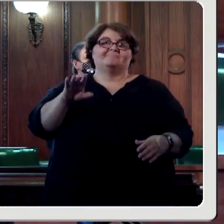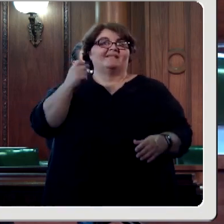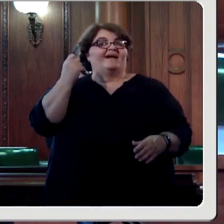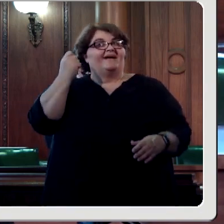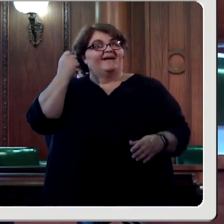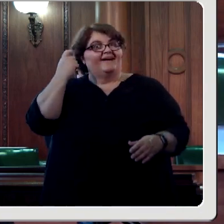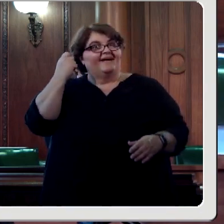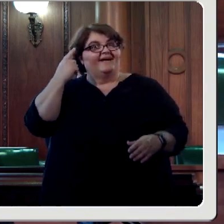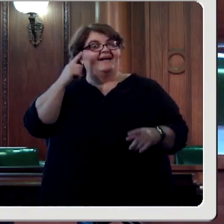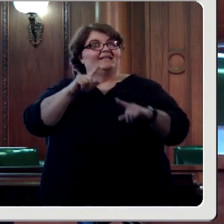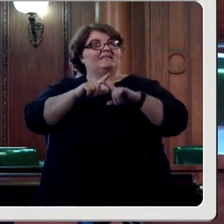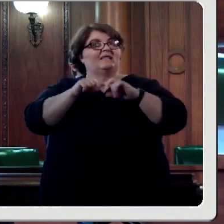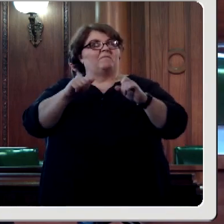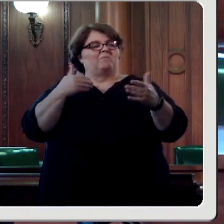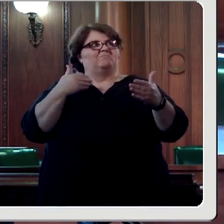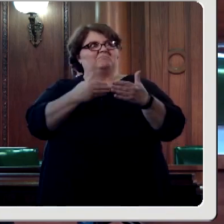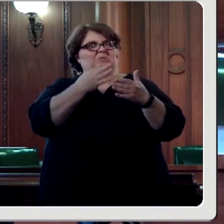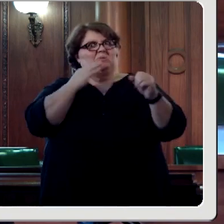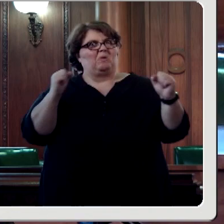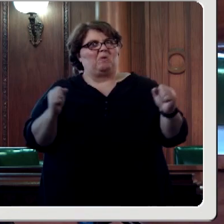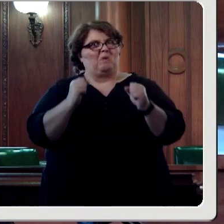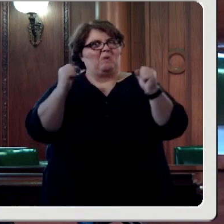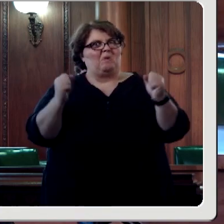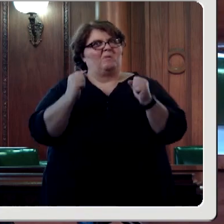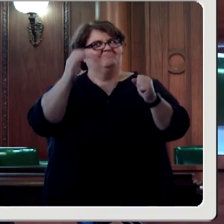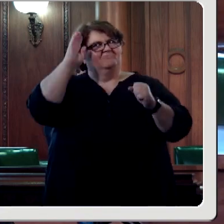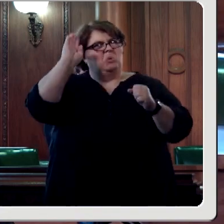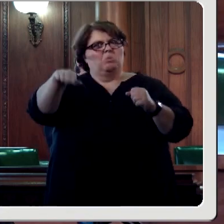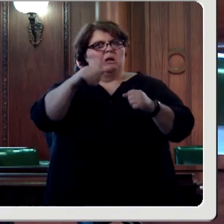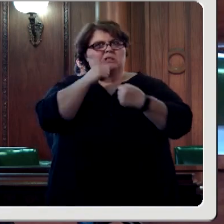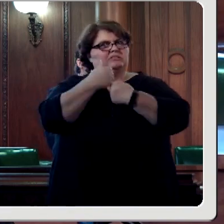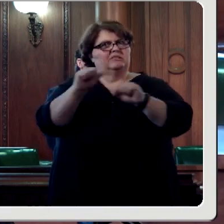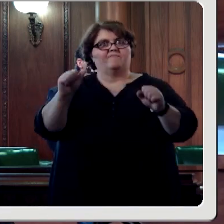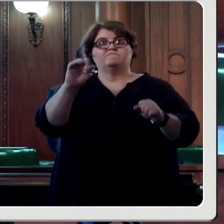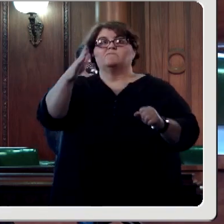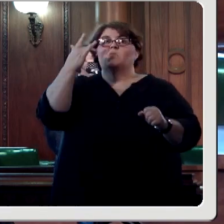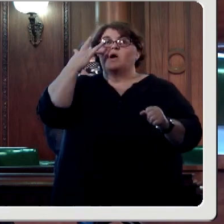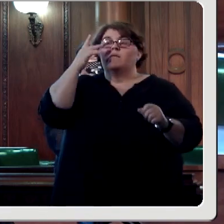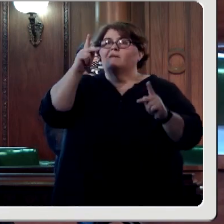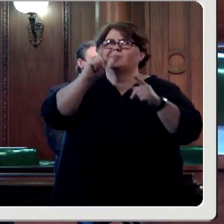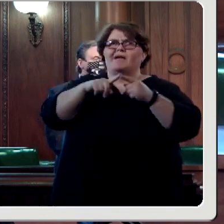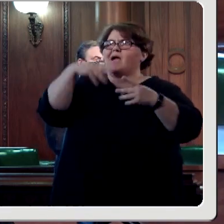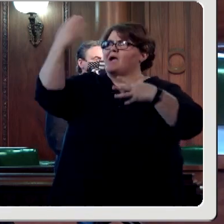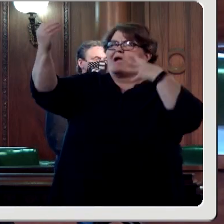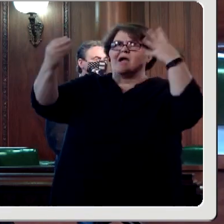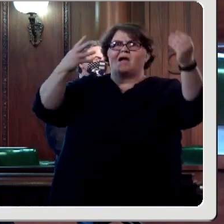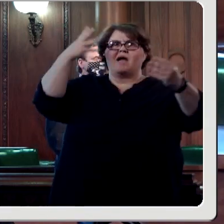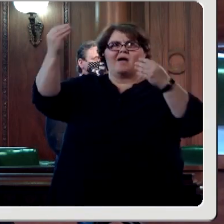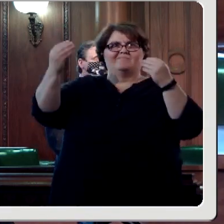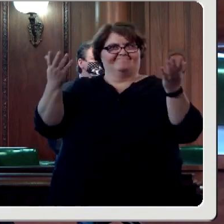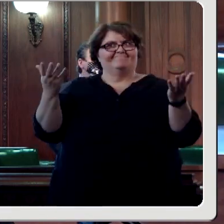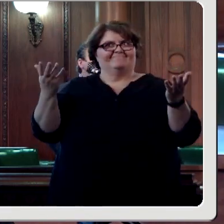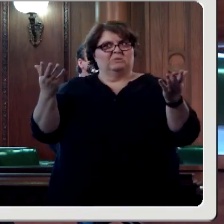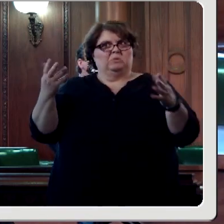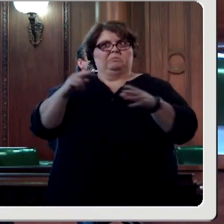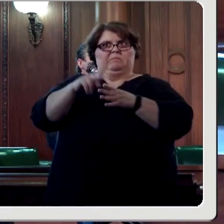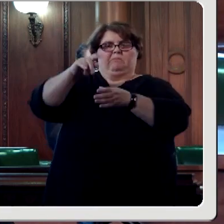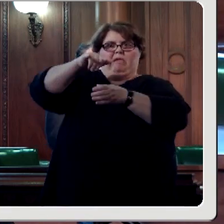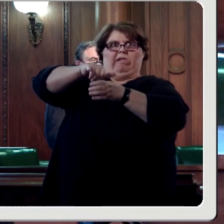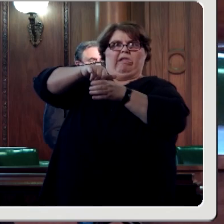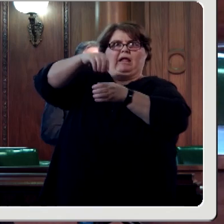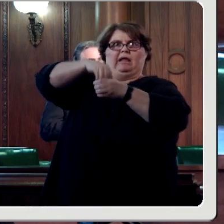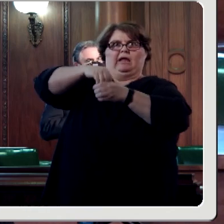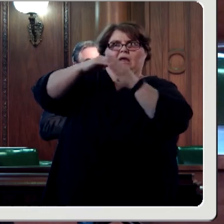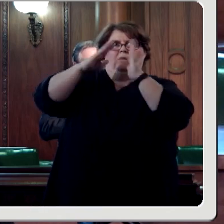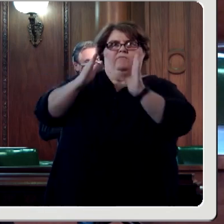colder season. The winter, as it will come over the next few months, which of course will bring less time for